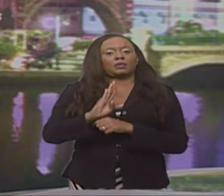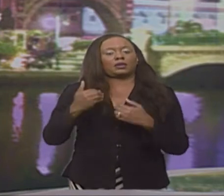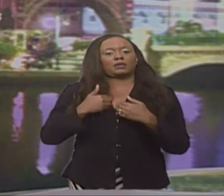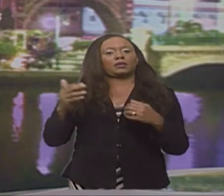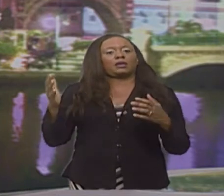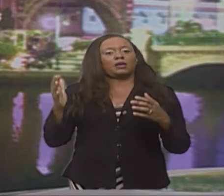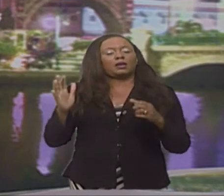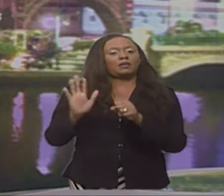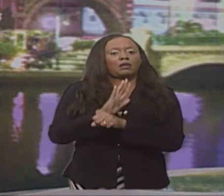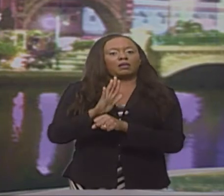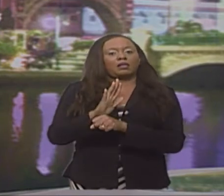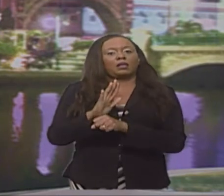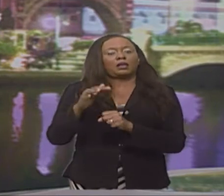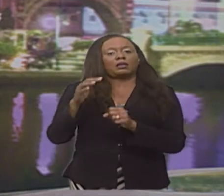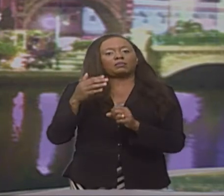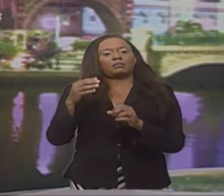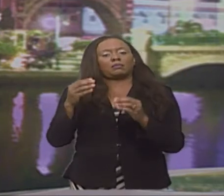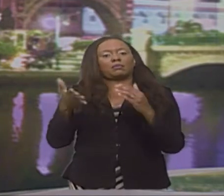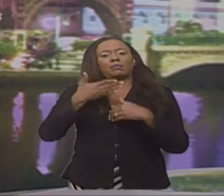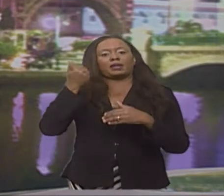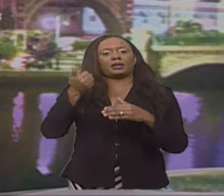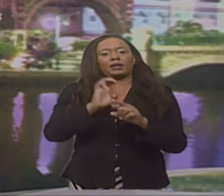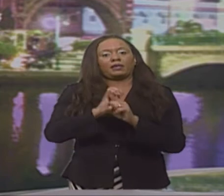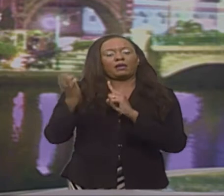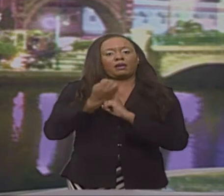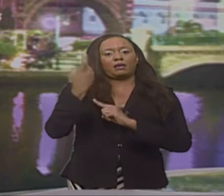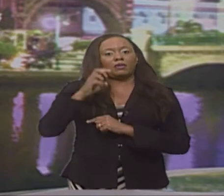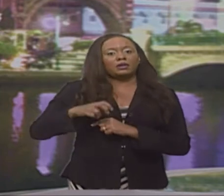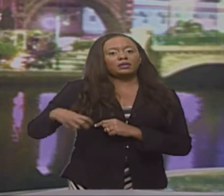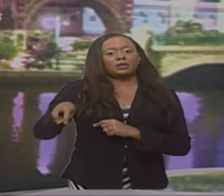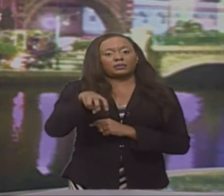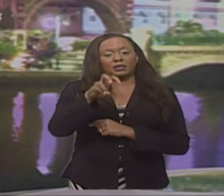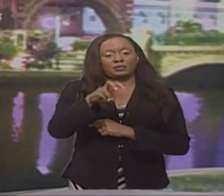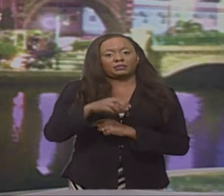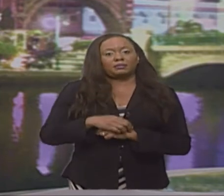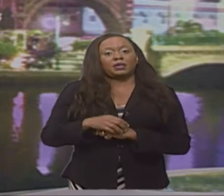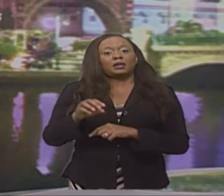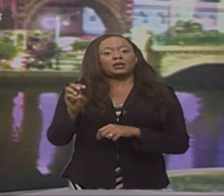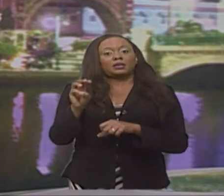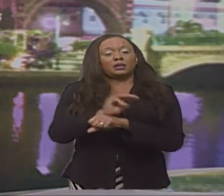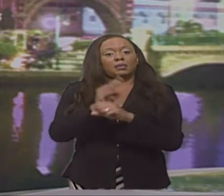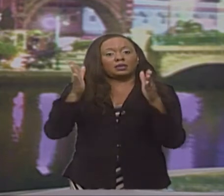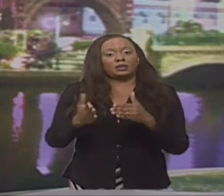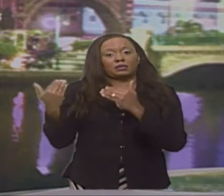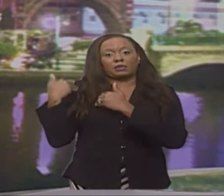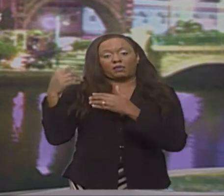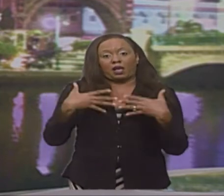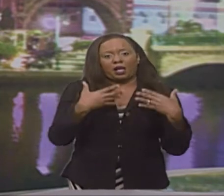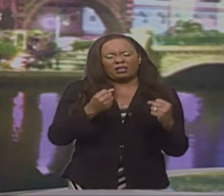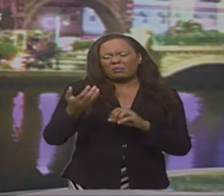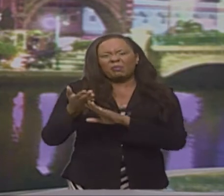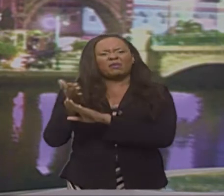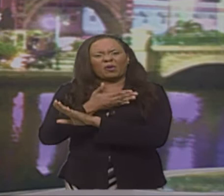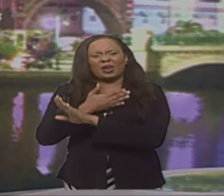its public transportation sector have been welcomed by Minister of Health John Boyce. Mr. Boyce, a former Minister of Transport, sees